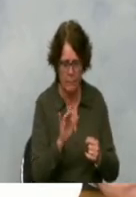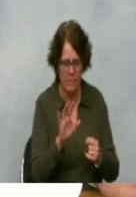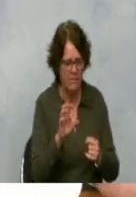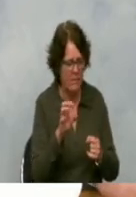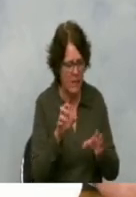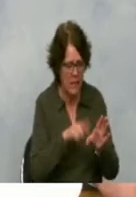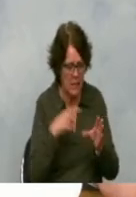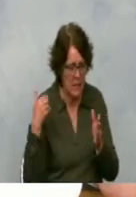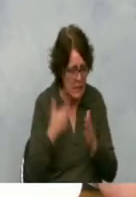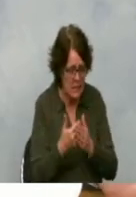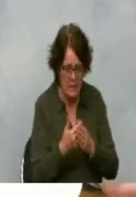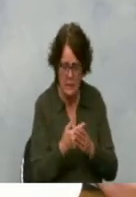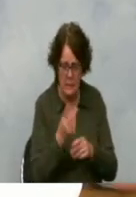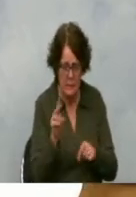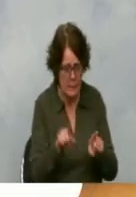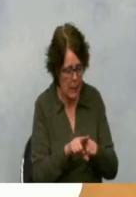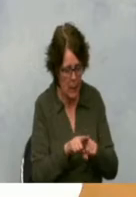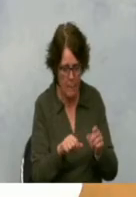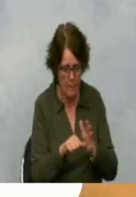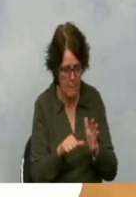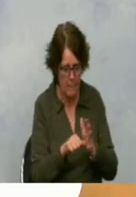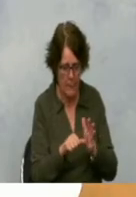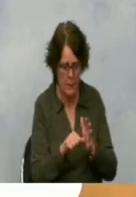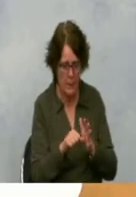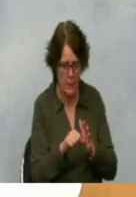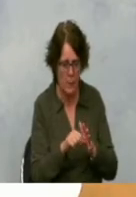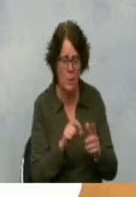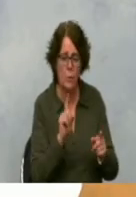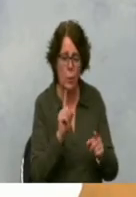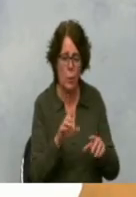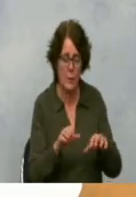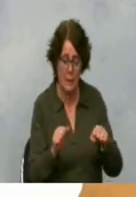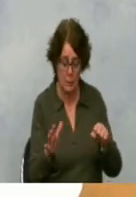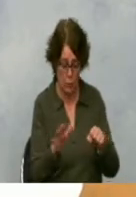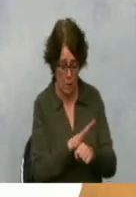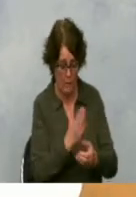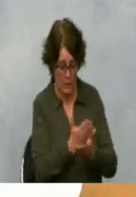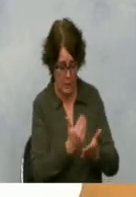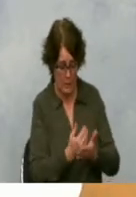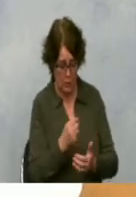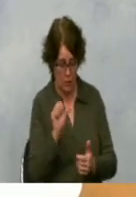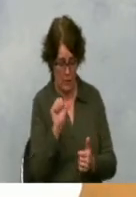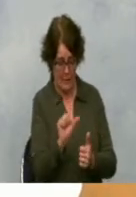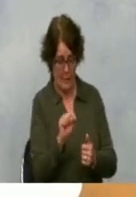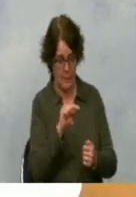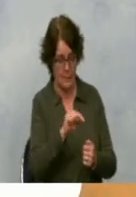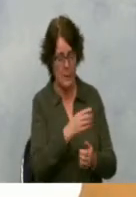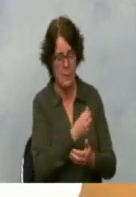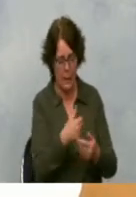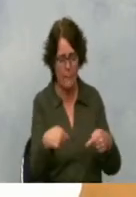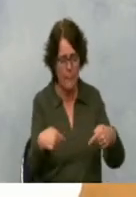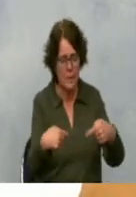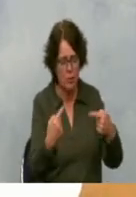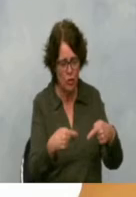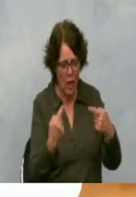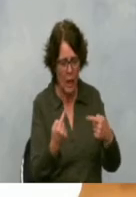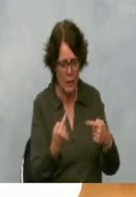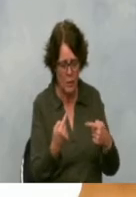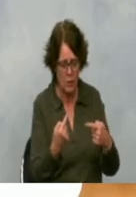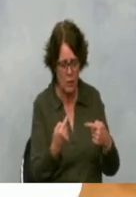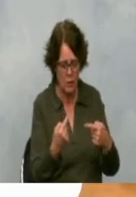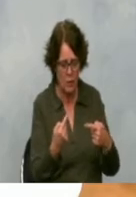means, we start to cover in section 6. So some of the challenges that you're likely to